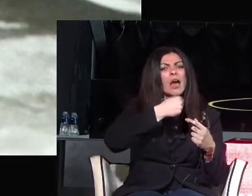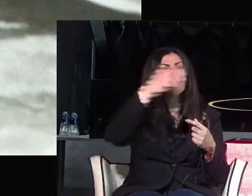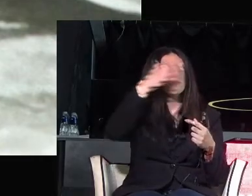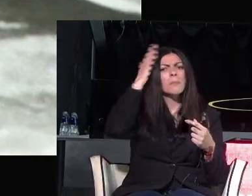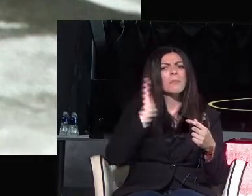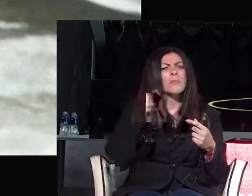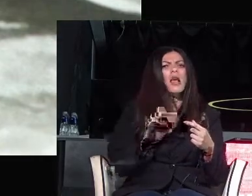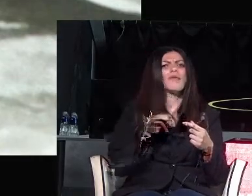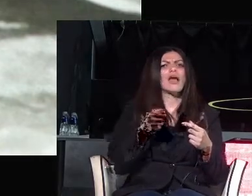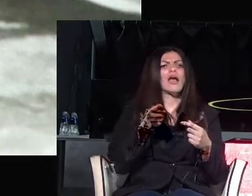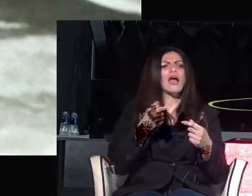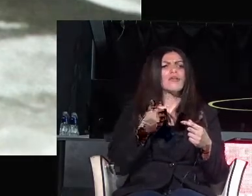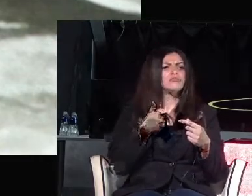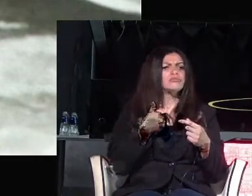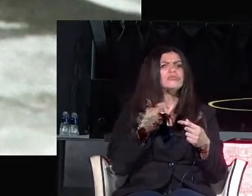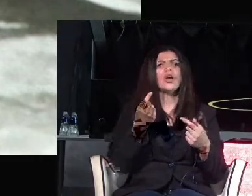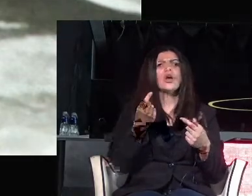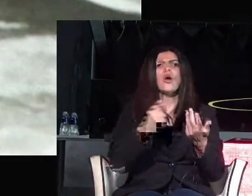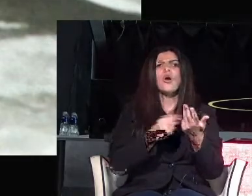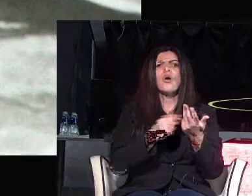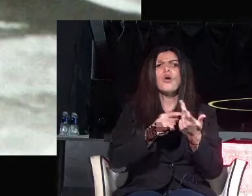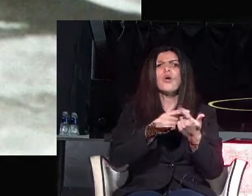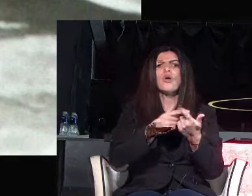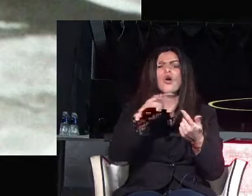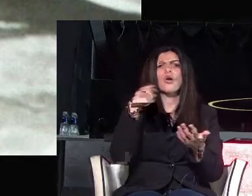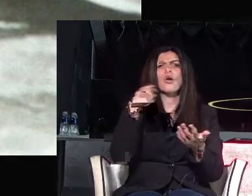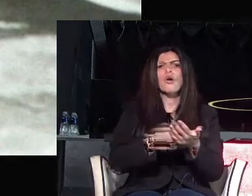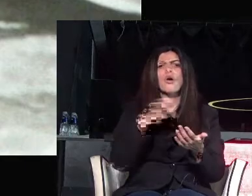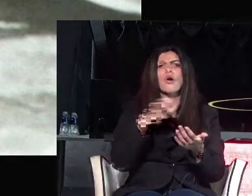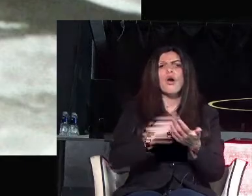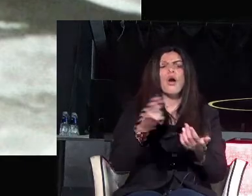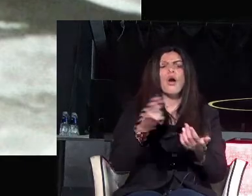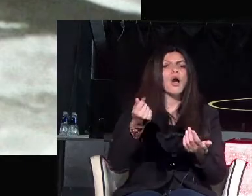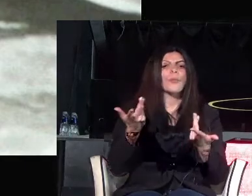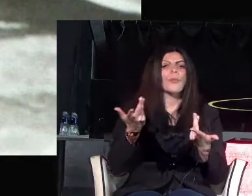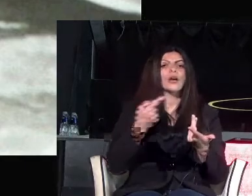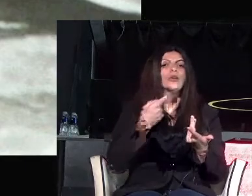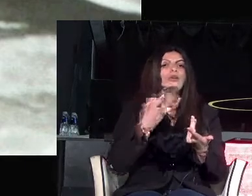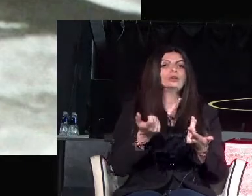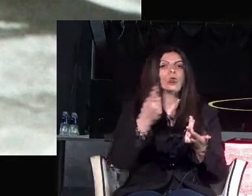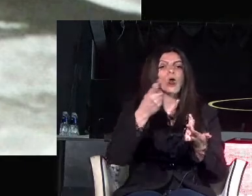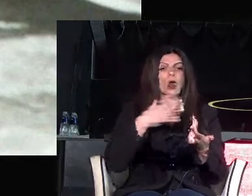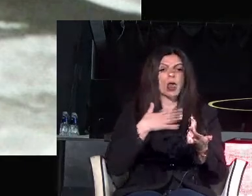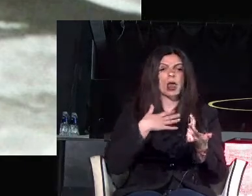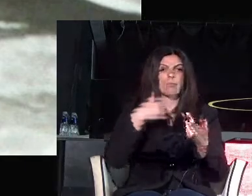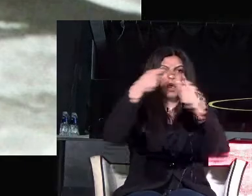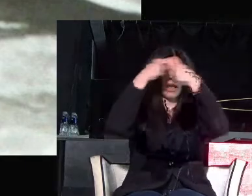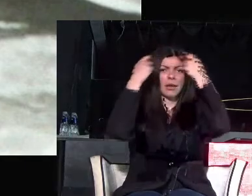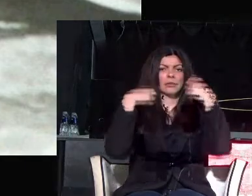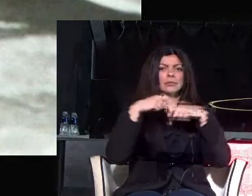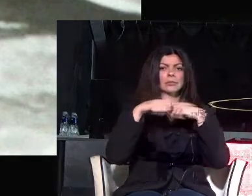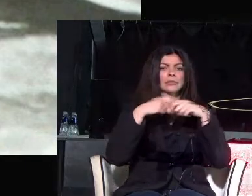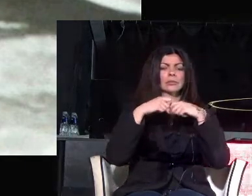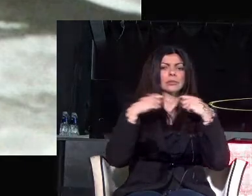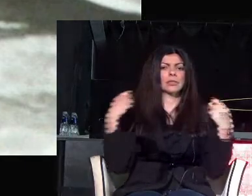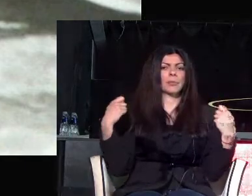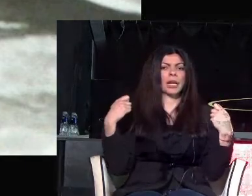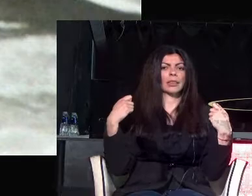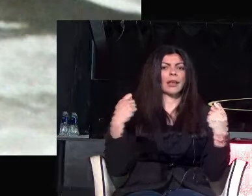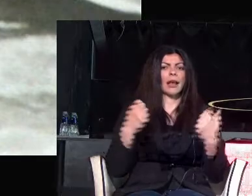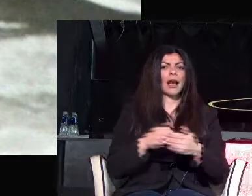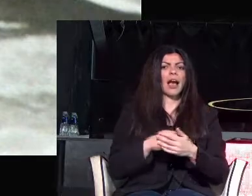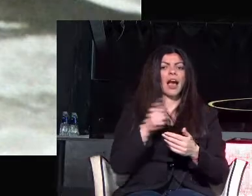headscarf because she didn't realize that there was new rules, that there was new etiquette of wearing clothes